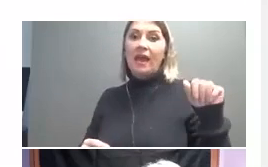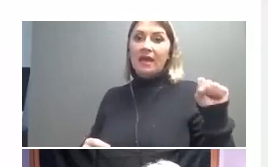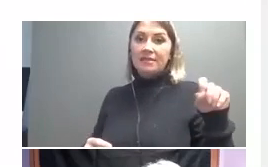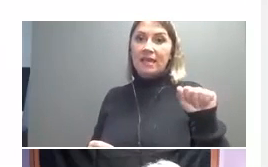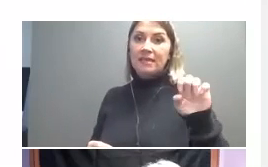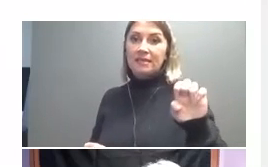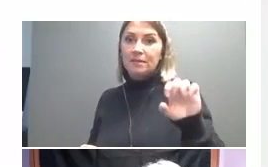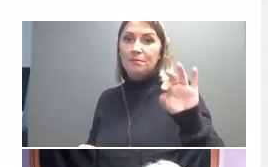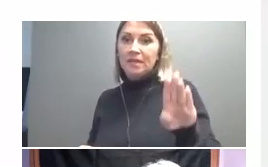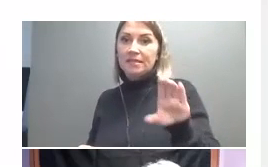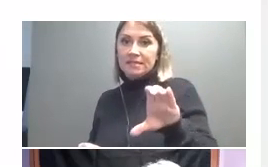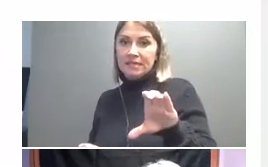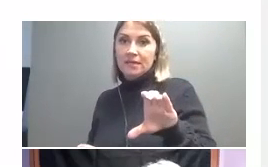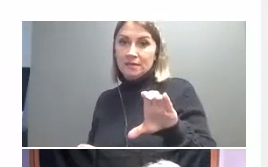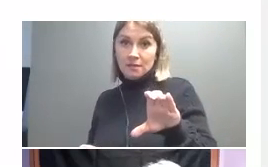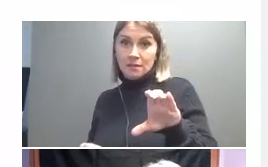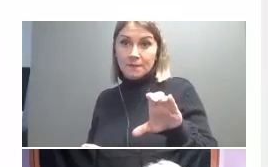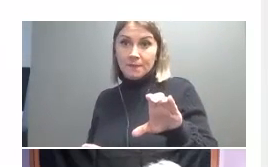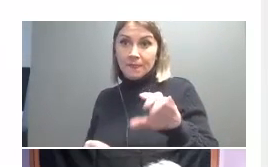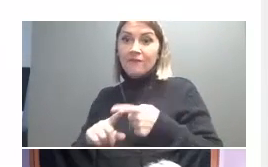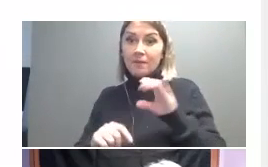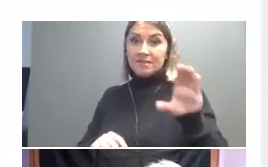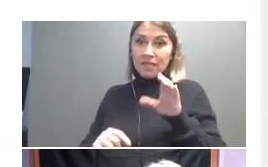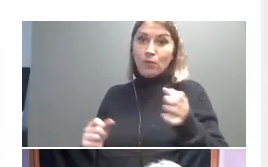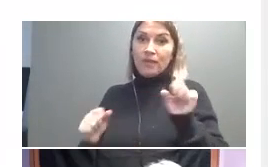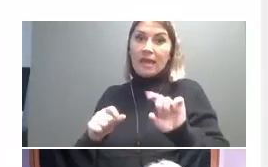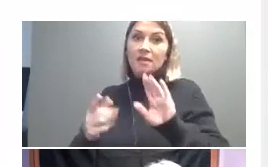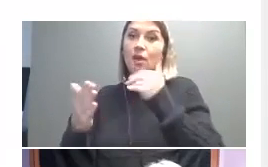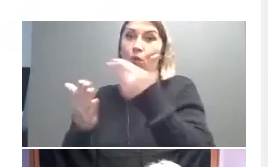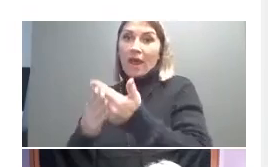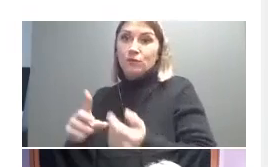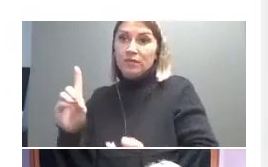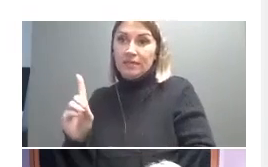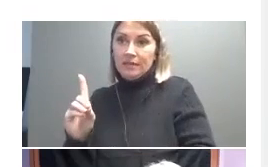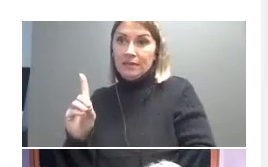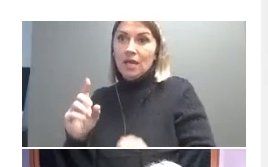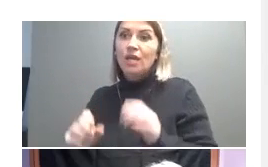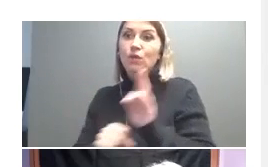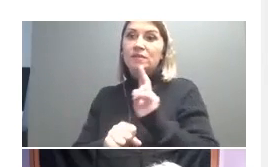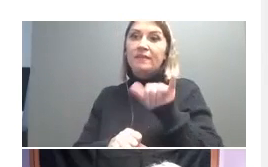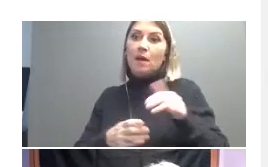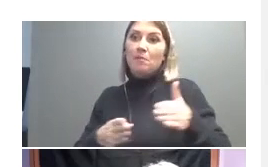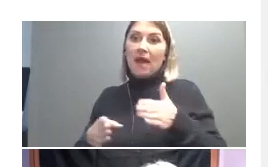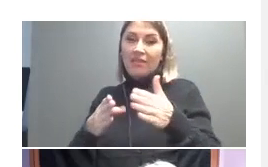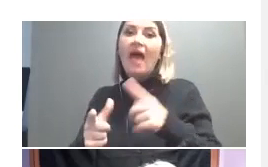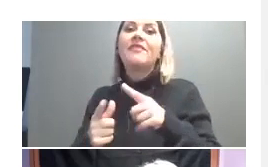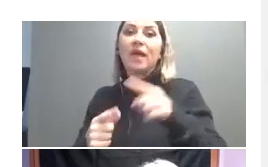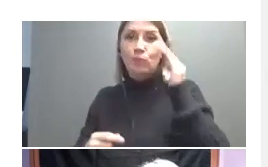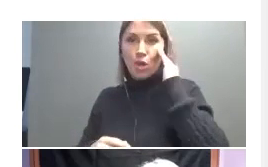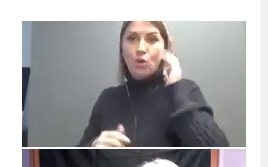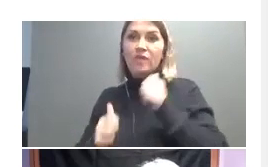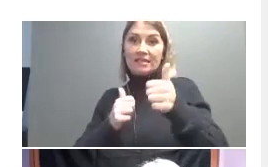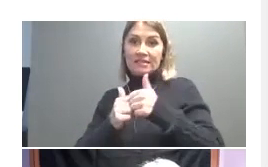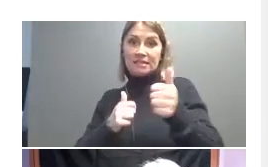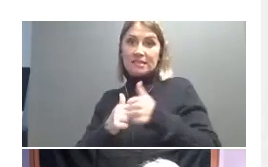SAEBC, that is SAEBC. And from C, we can get to D using this path. Then we know that that distance is 3,